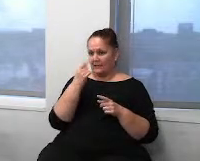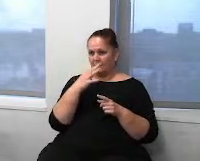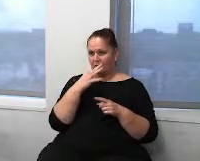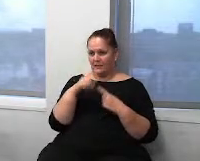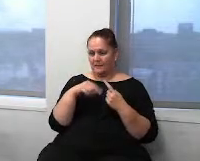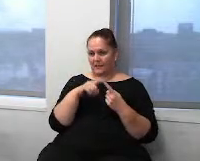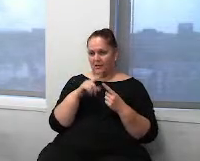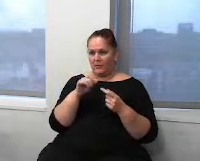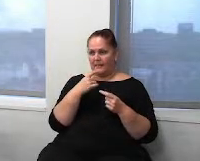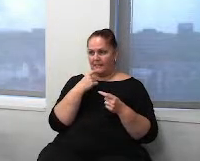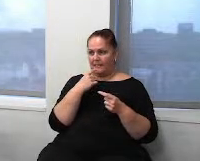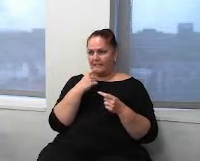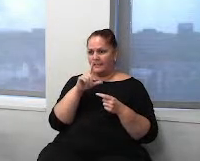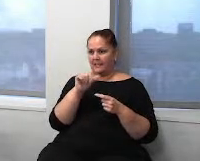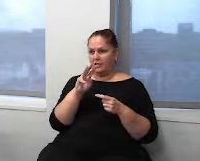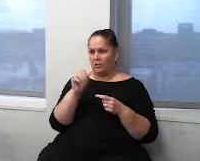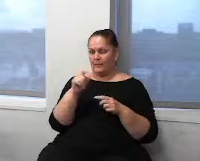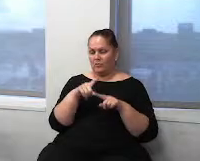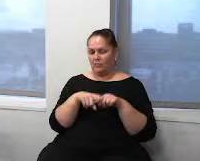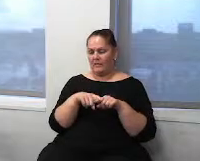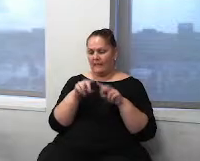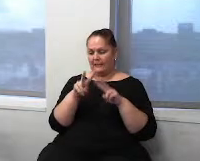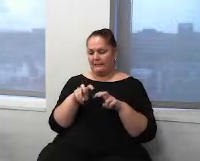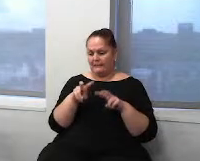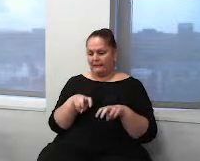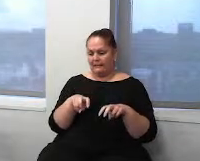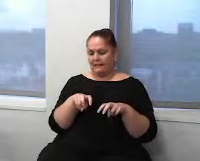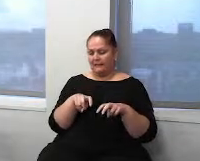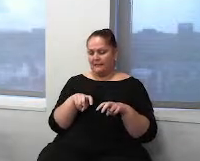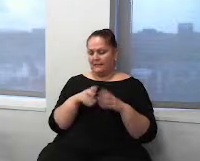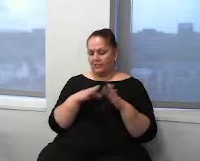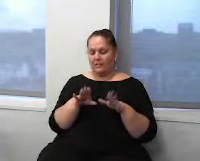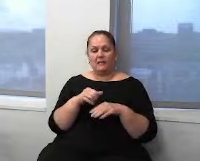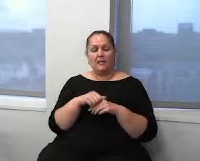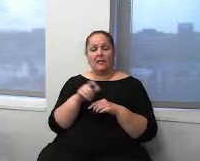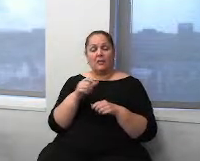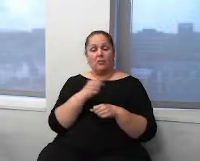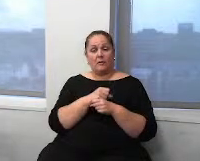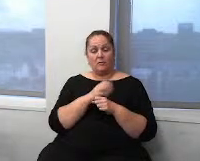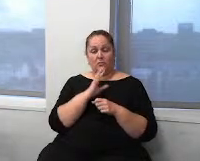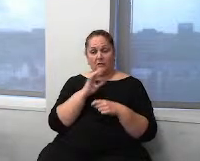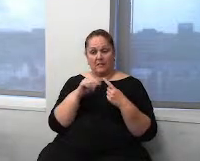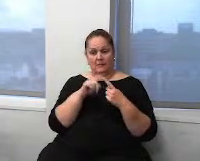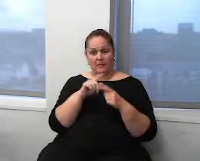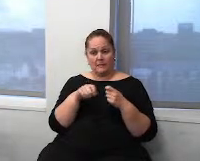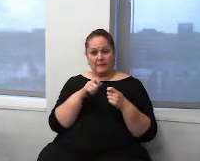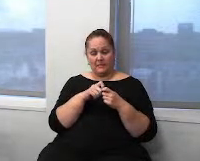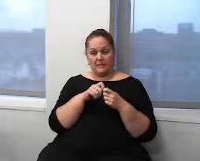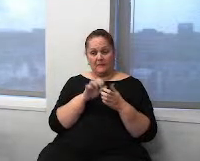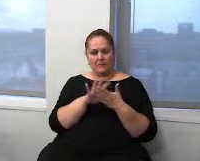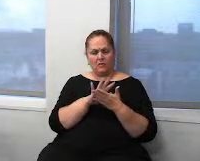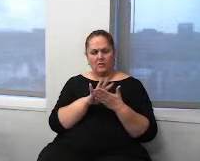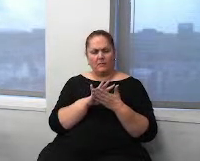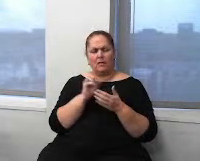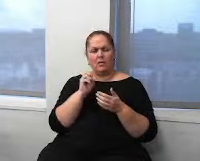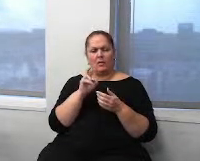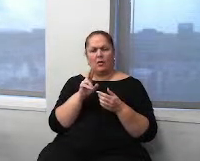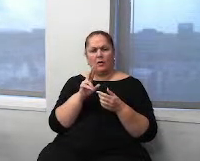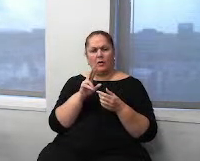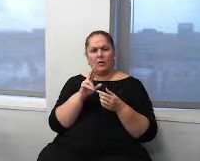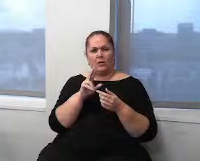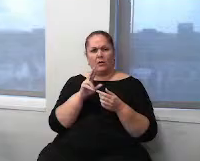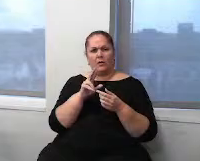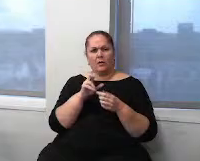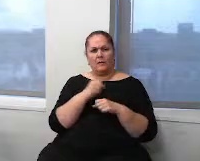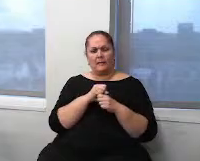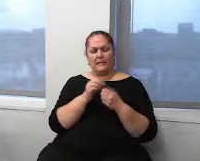understand what I'm referring to when I say LUMA's reliability analysis generally? Well, if you're ever making reference to a particular document, I'll prefer